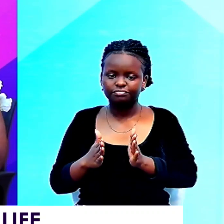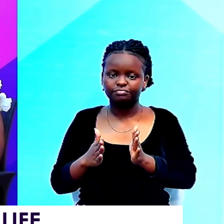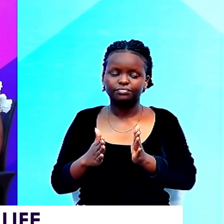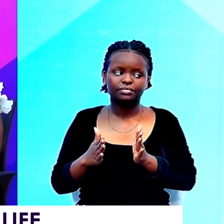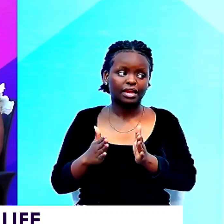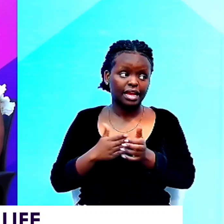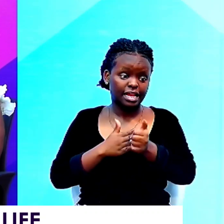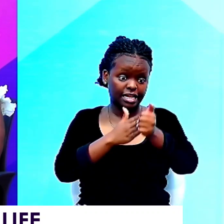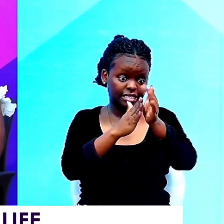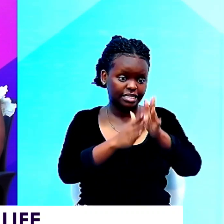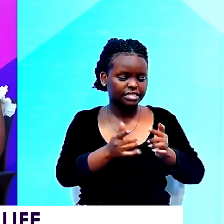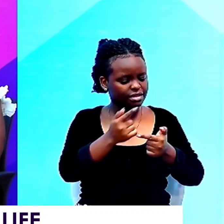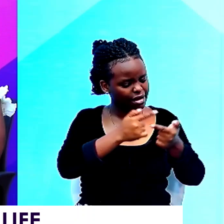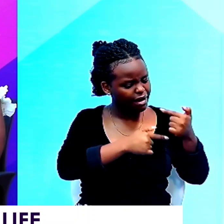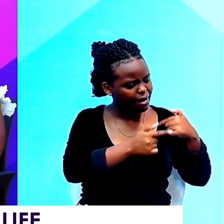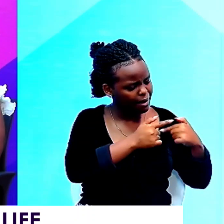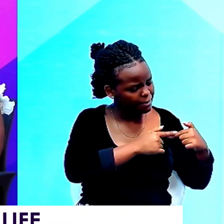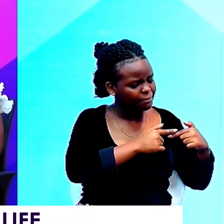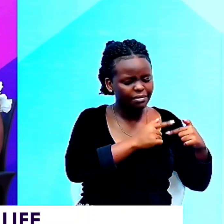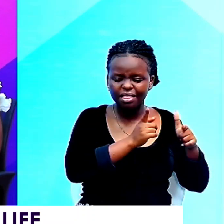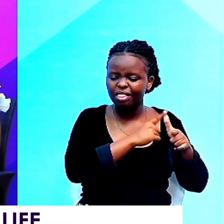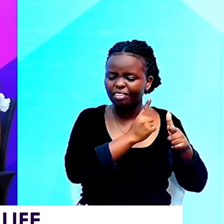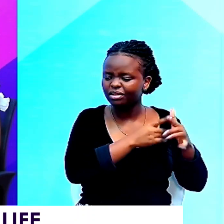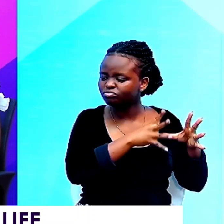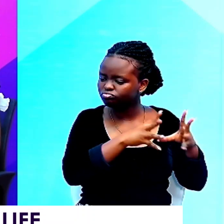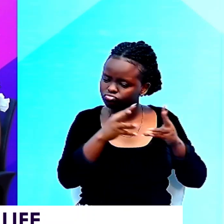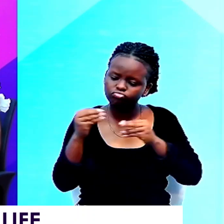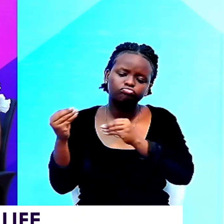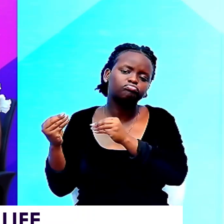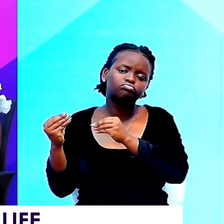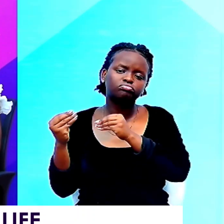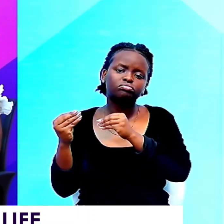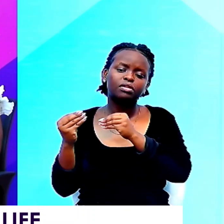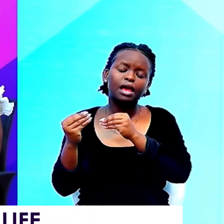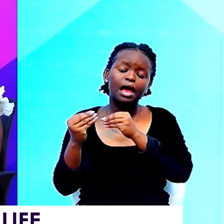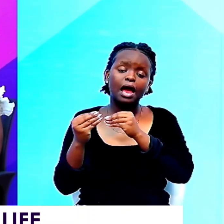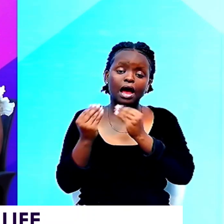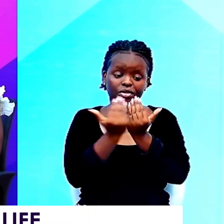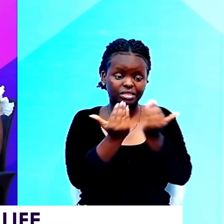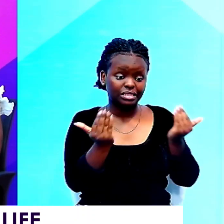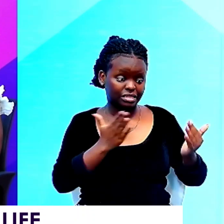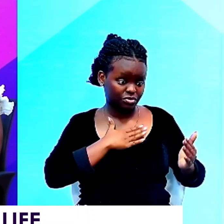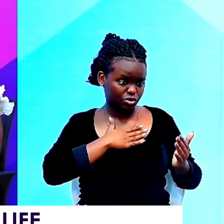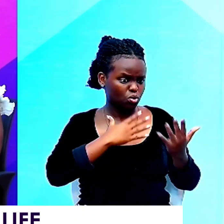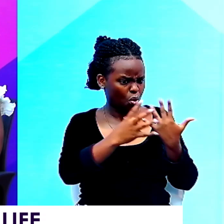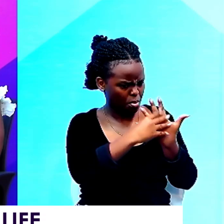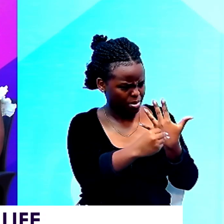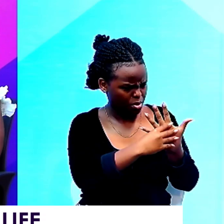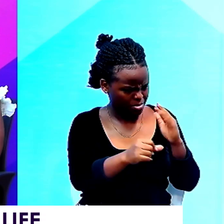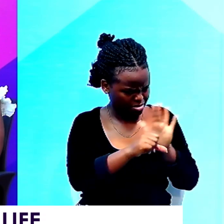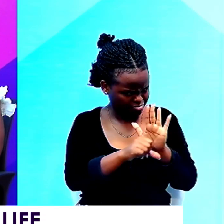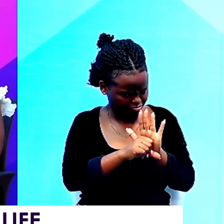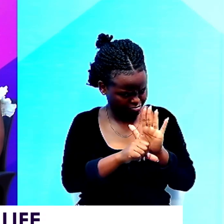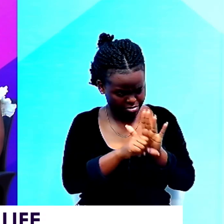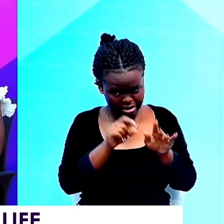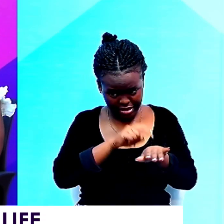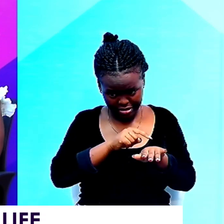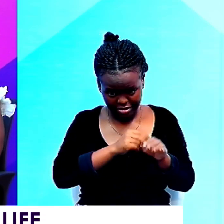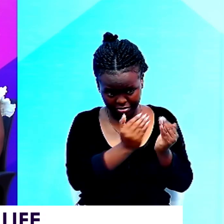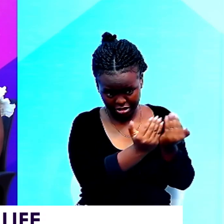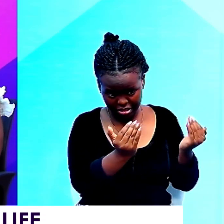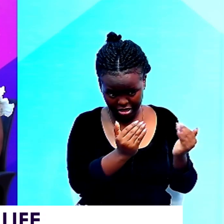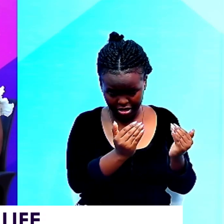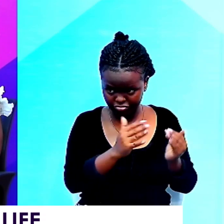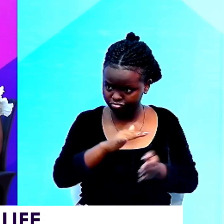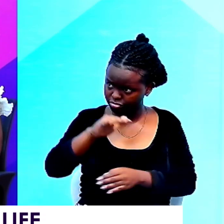course, leaders come and go. But our children are copying so much a lot from them. So that when they become leaders, we